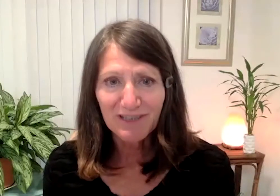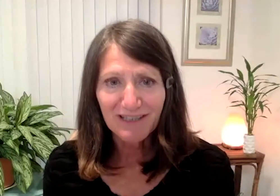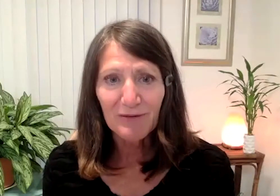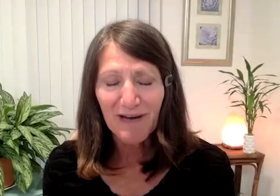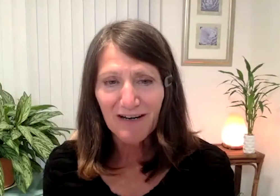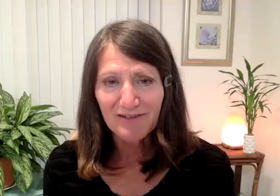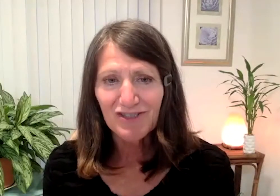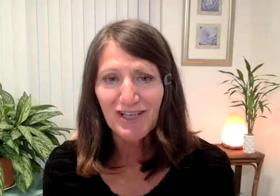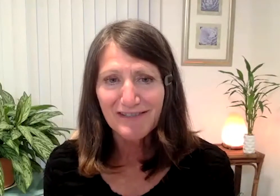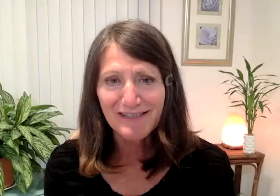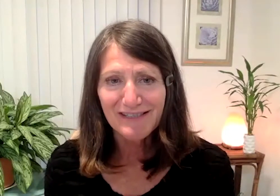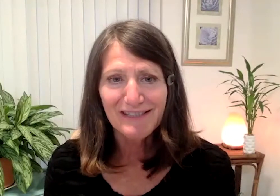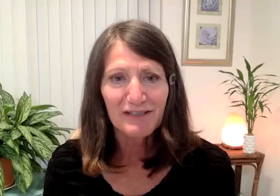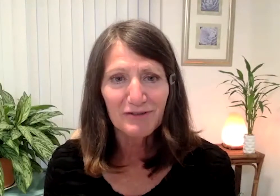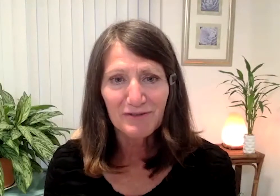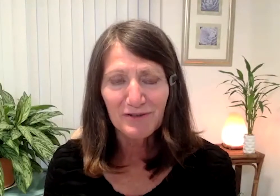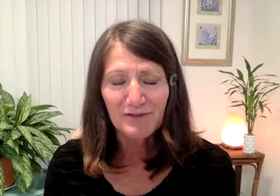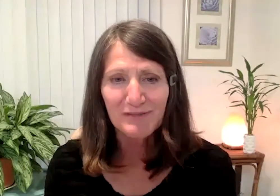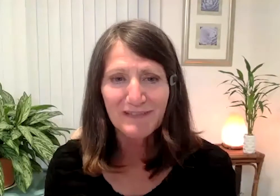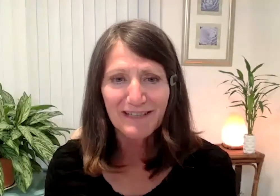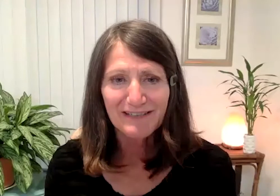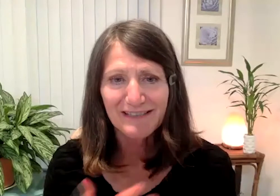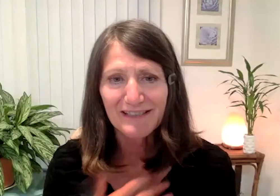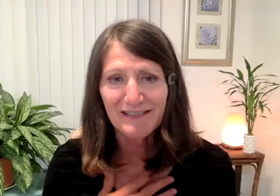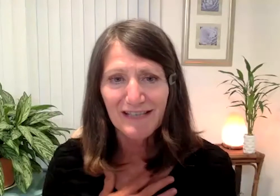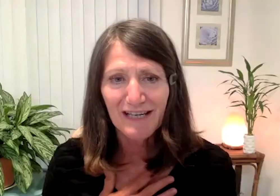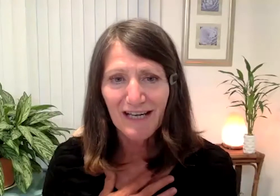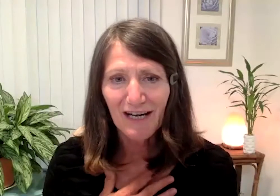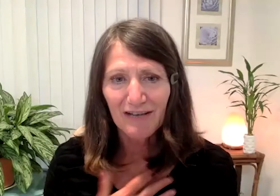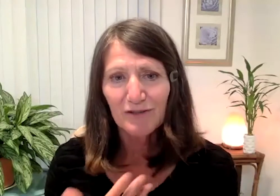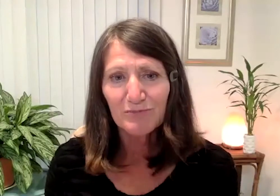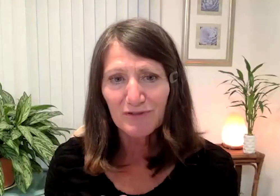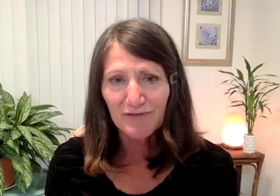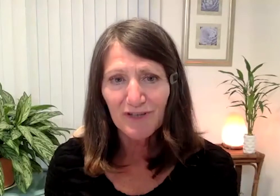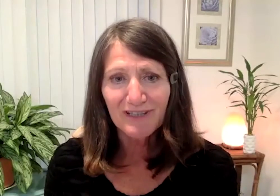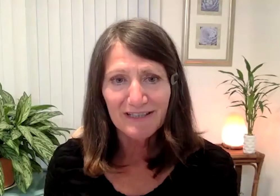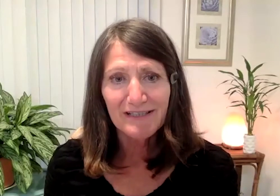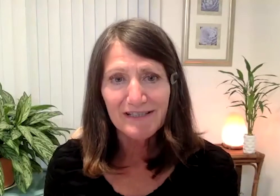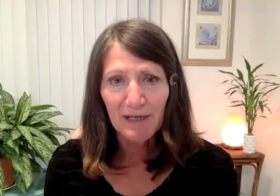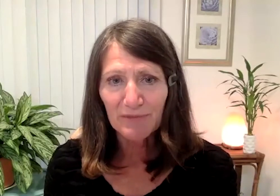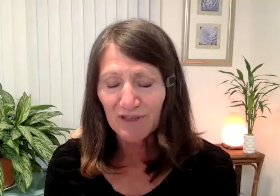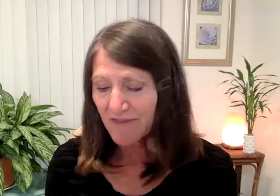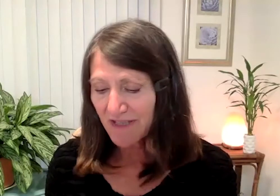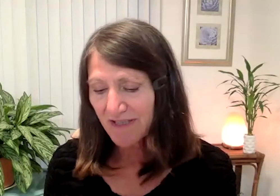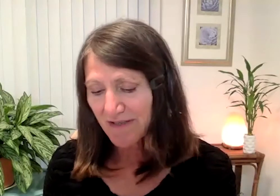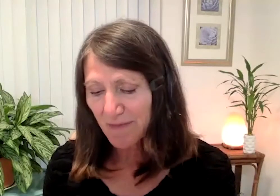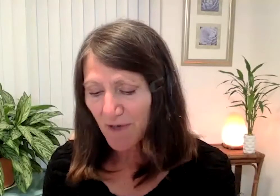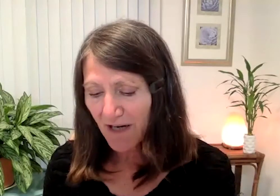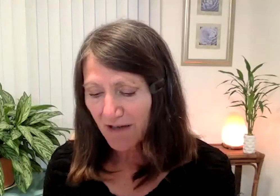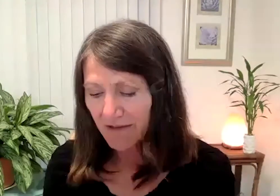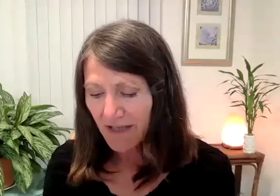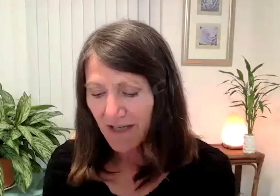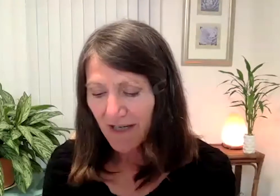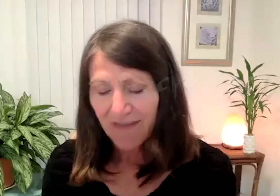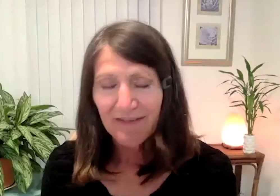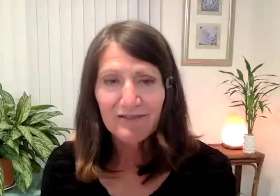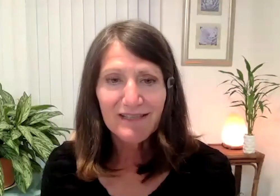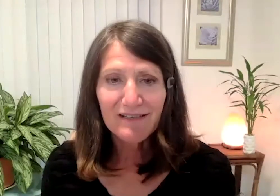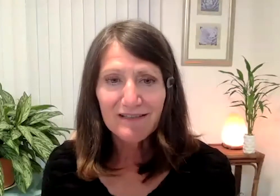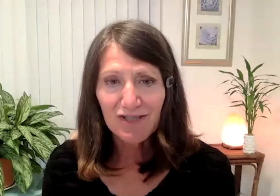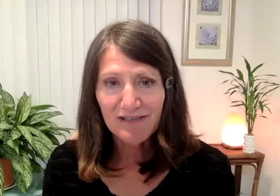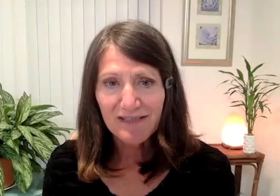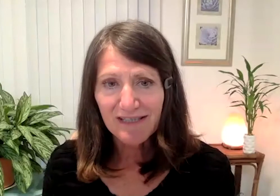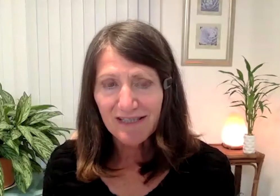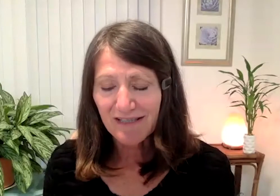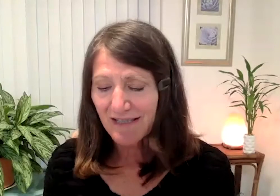your book about justice that you use, because it is so beautiful and an example of this as well. That you